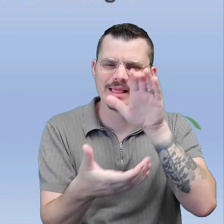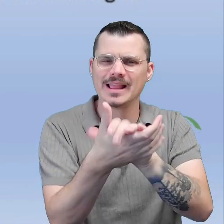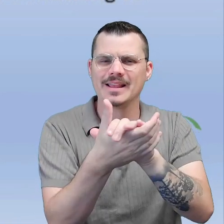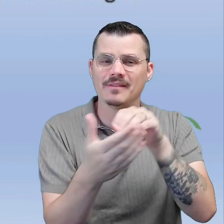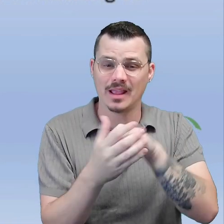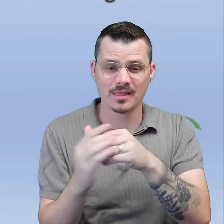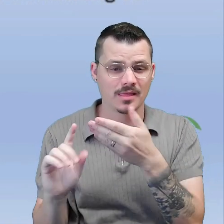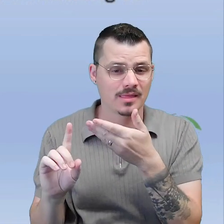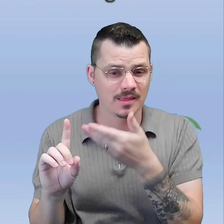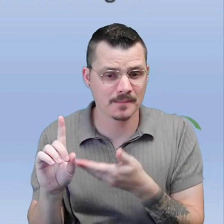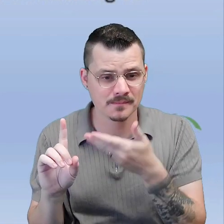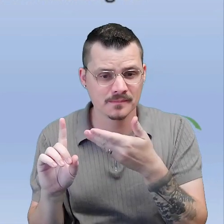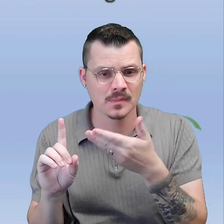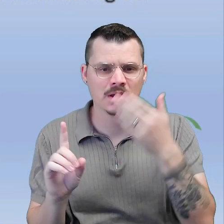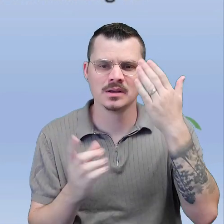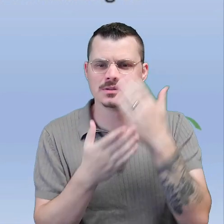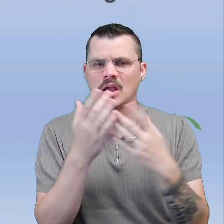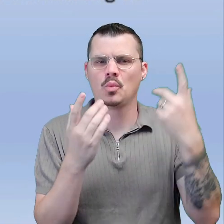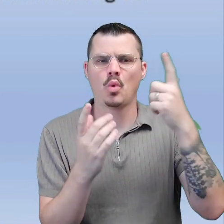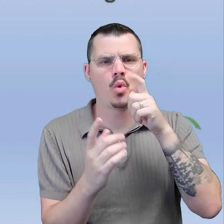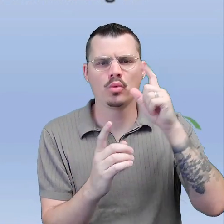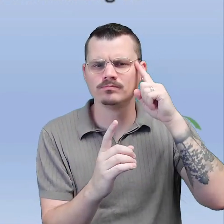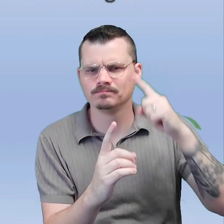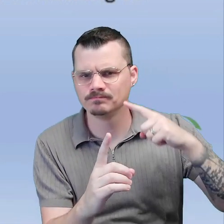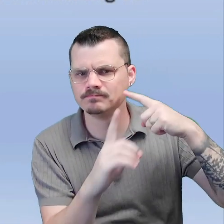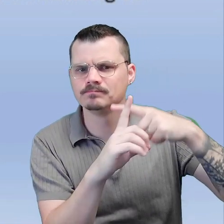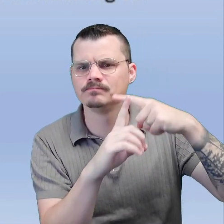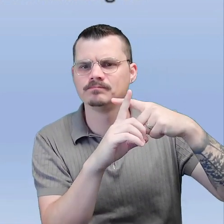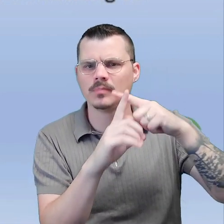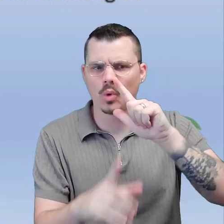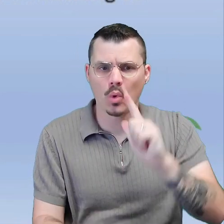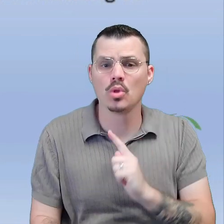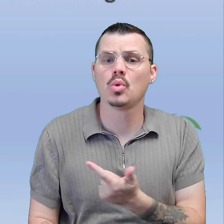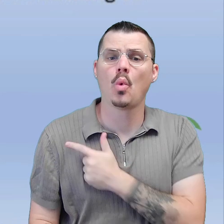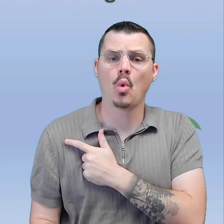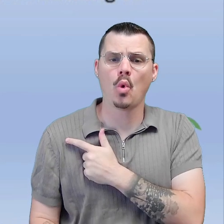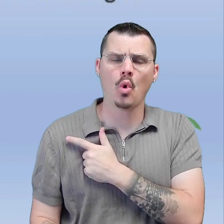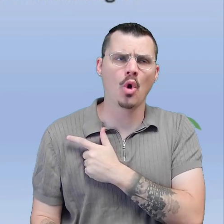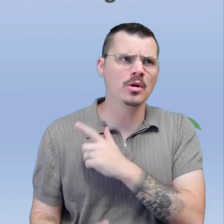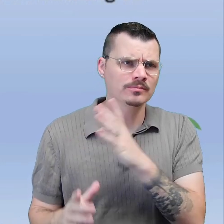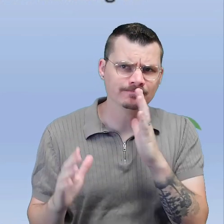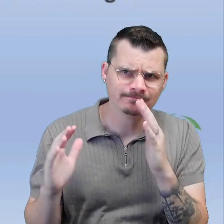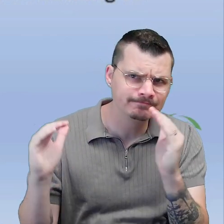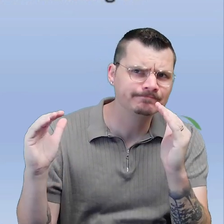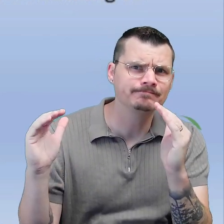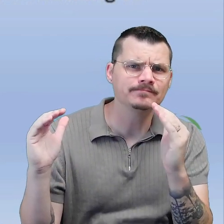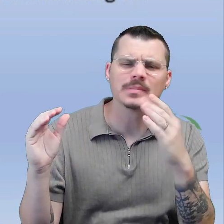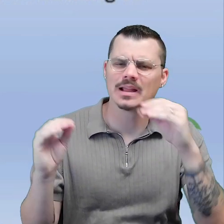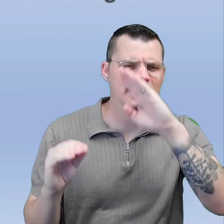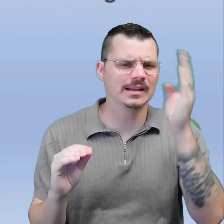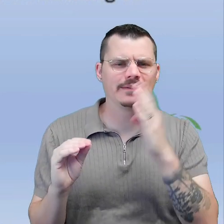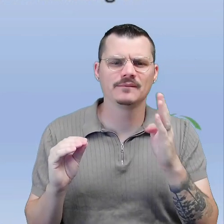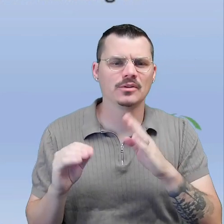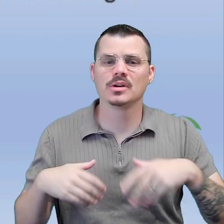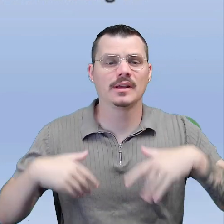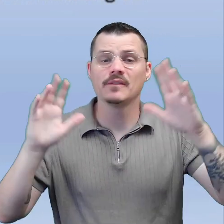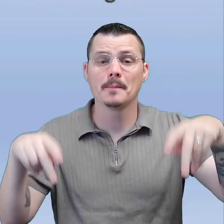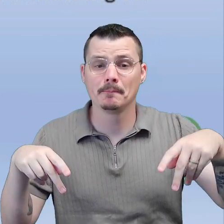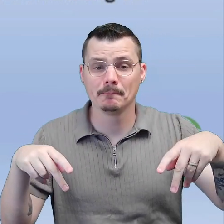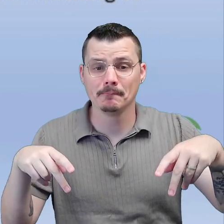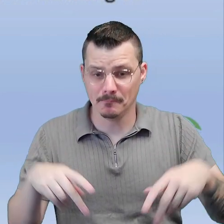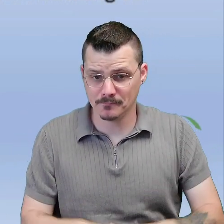them. Somebody who was optimistic, loyal, hopeful, and never gave up.